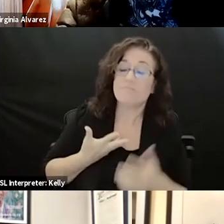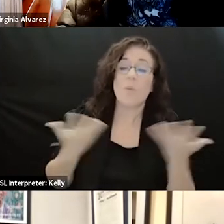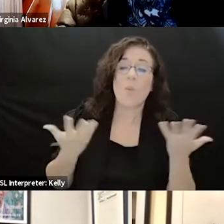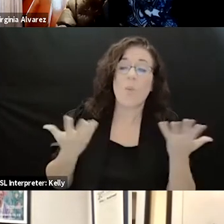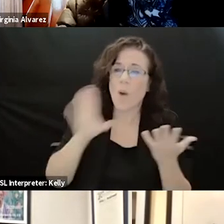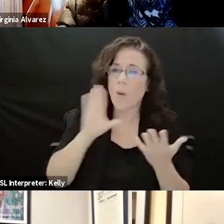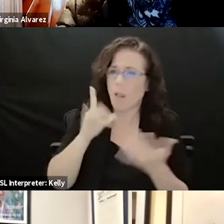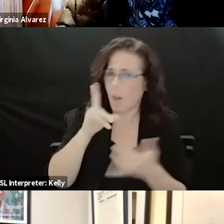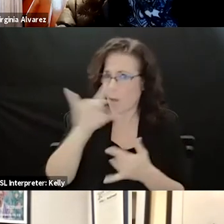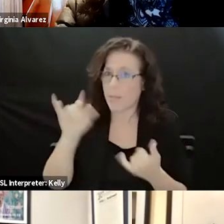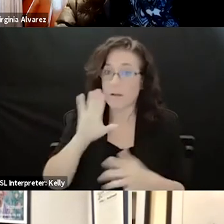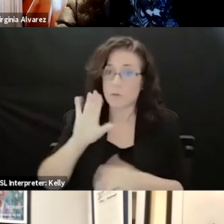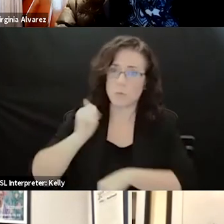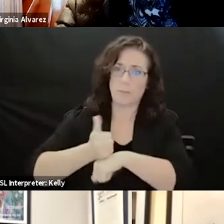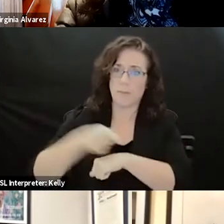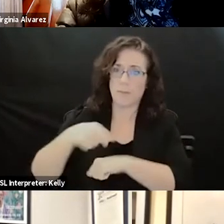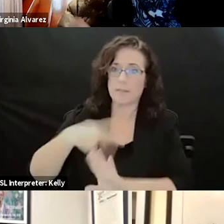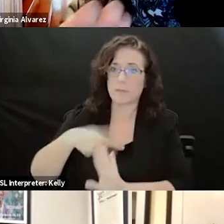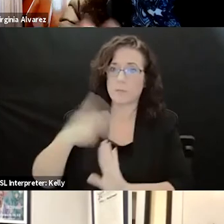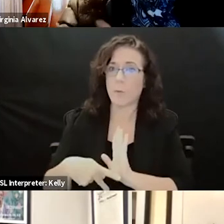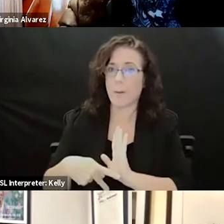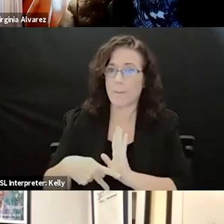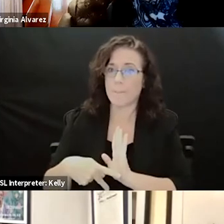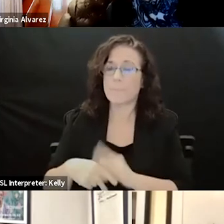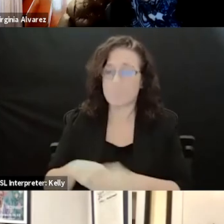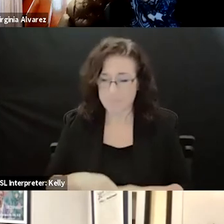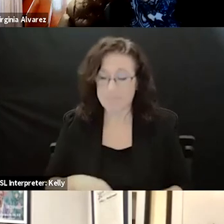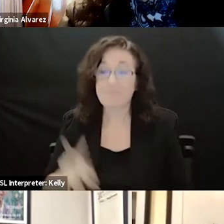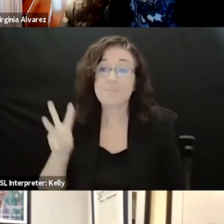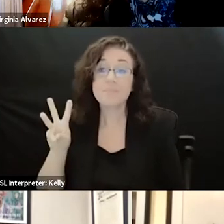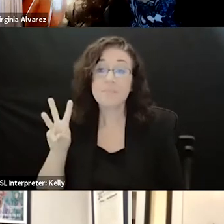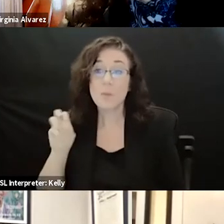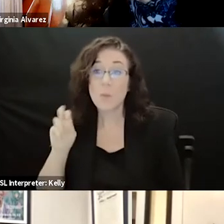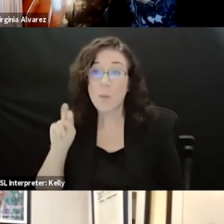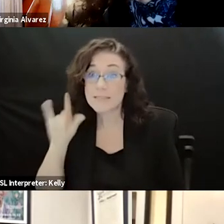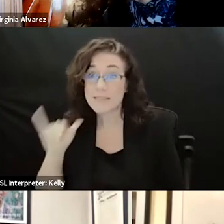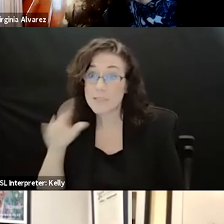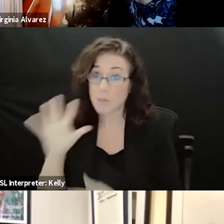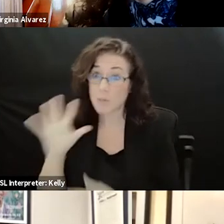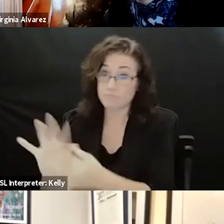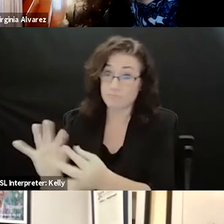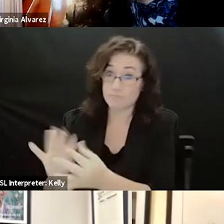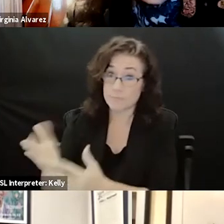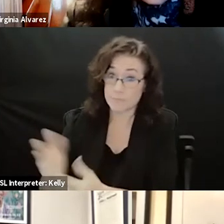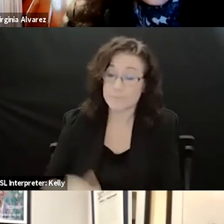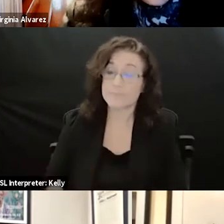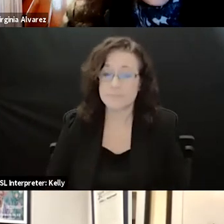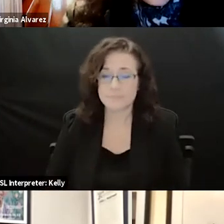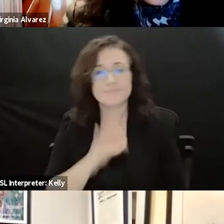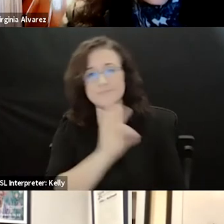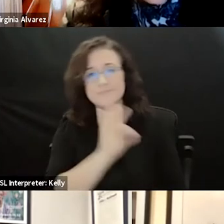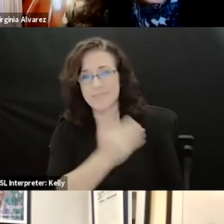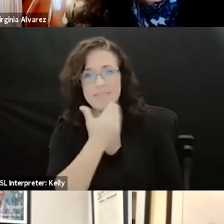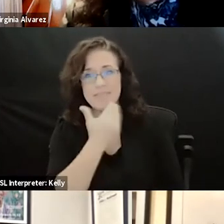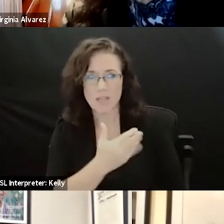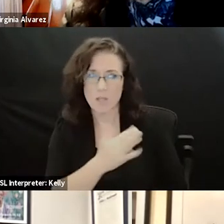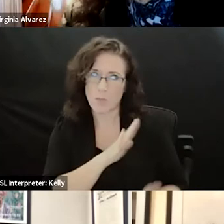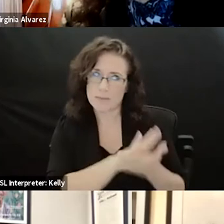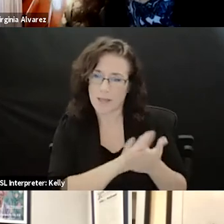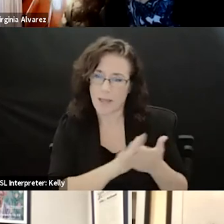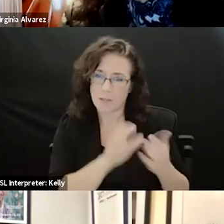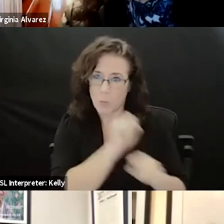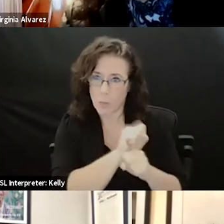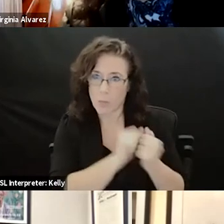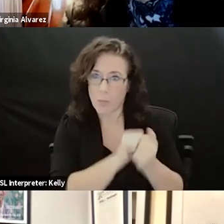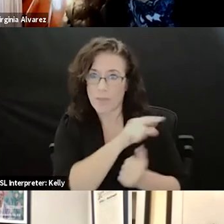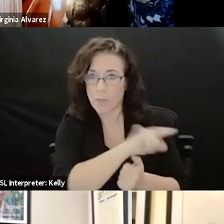this commitment so wendy what are your thoughts thank you it was also a pleasure to work alongside you i